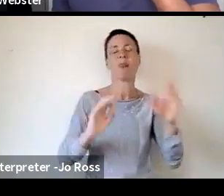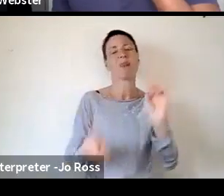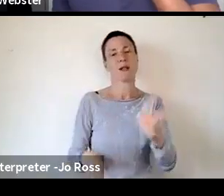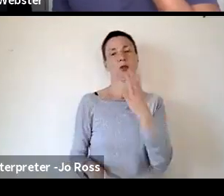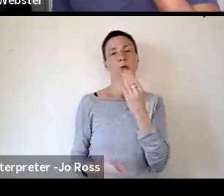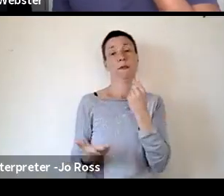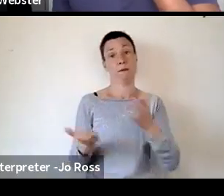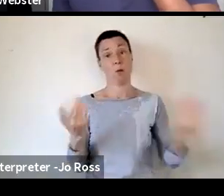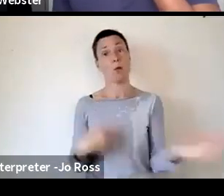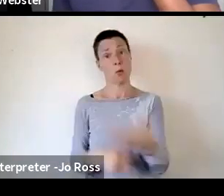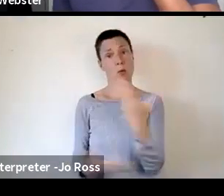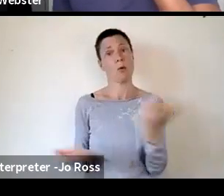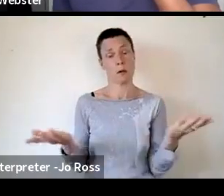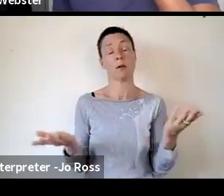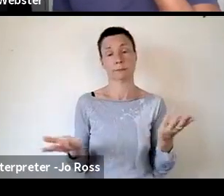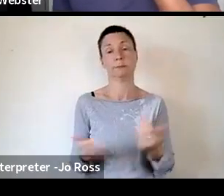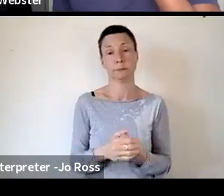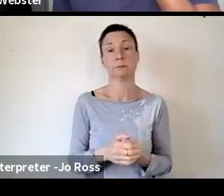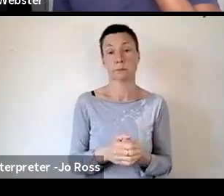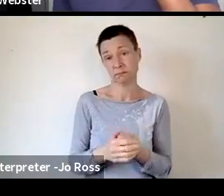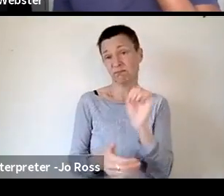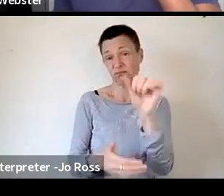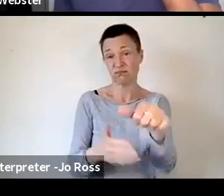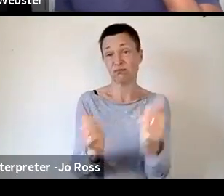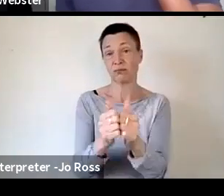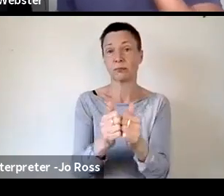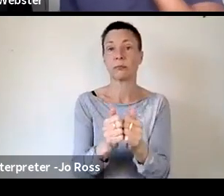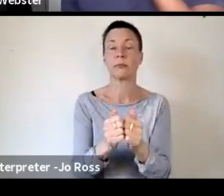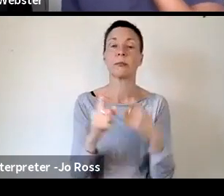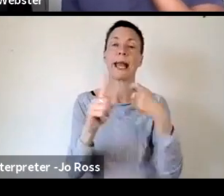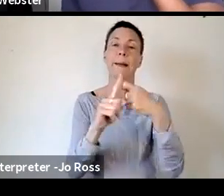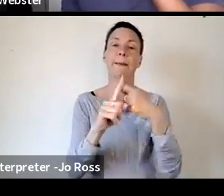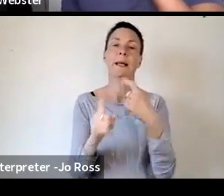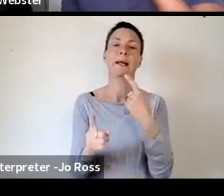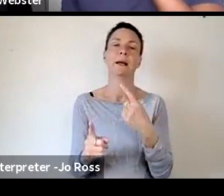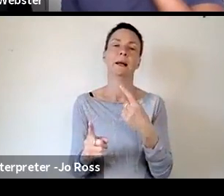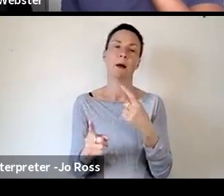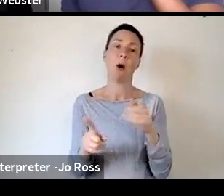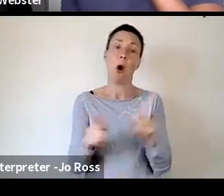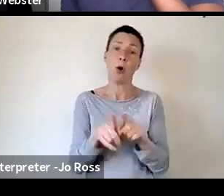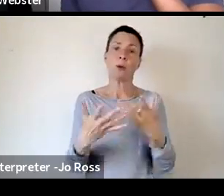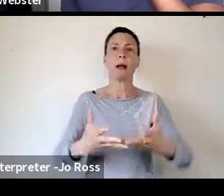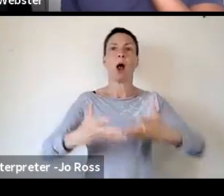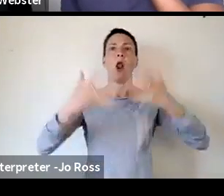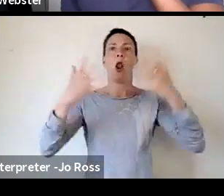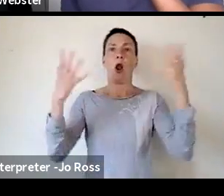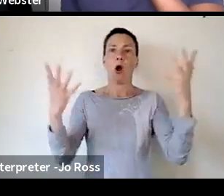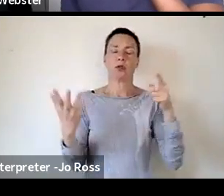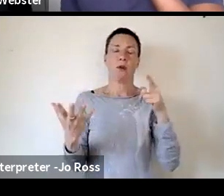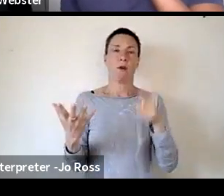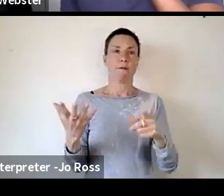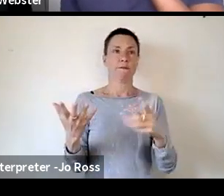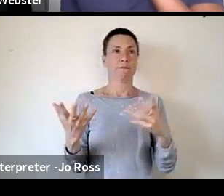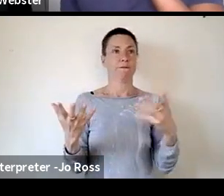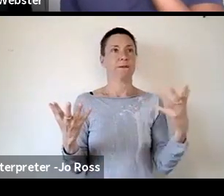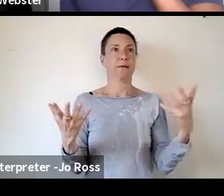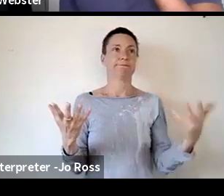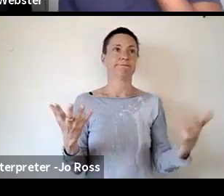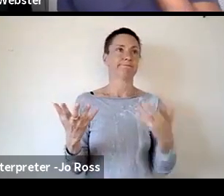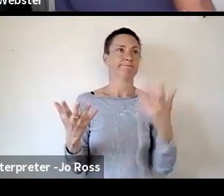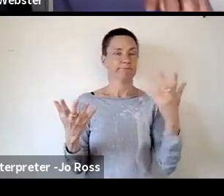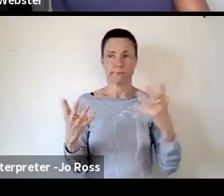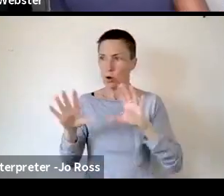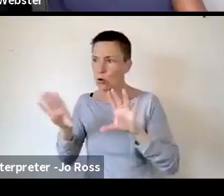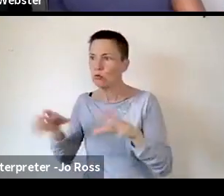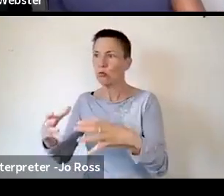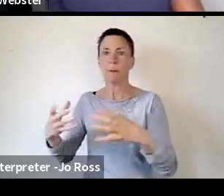for everybody. Mm-hmm. I think there's also been an incredible amount of groups of